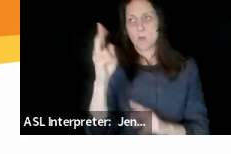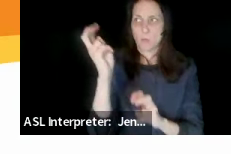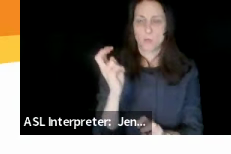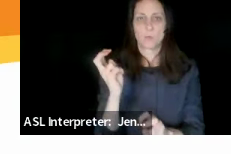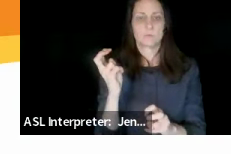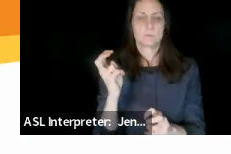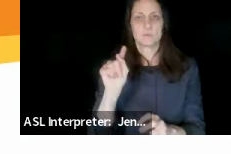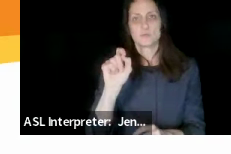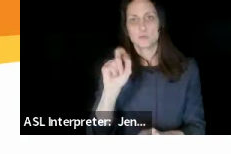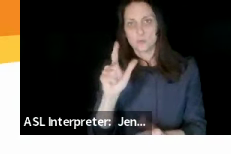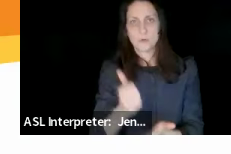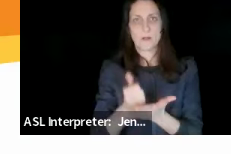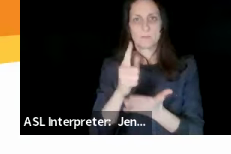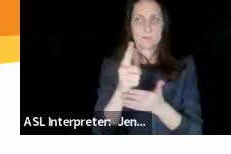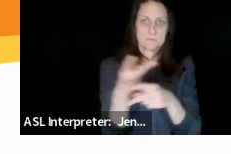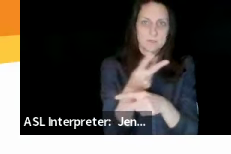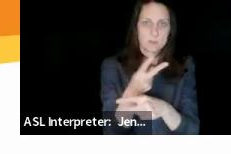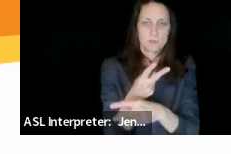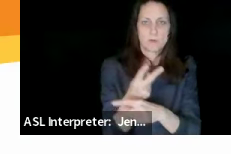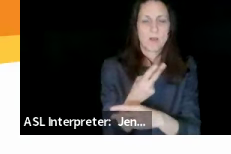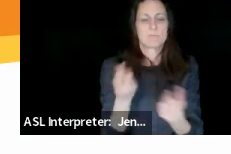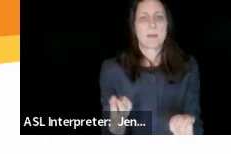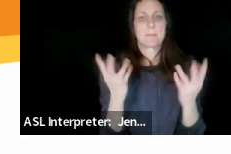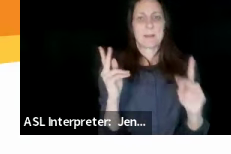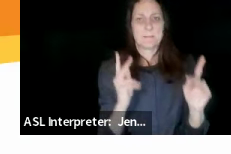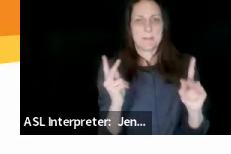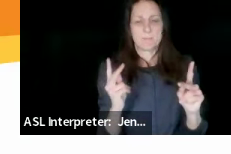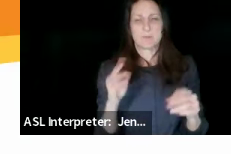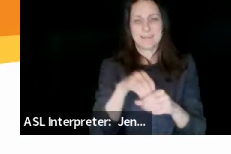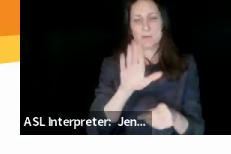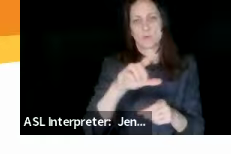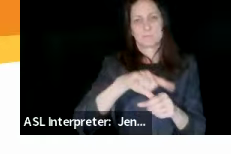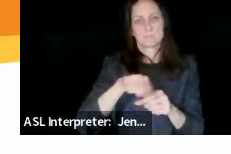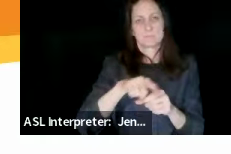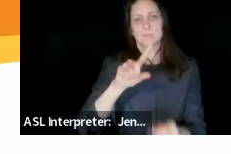the counties and for the address that your organization serves.